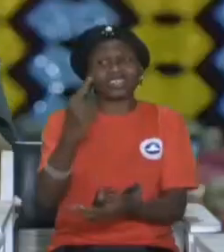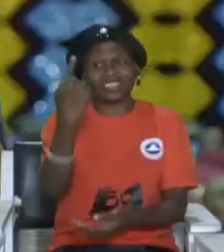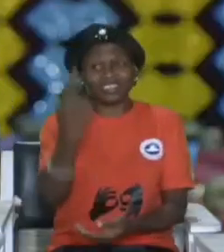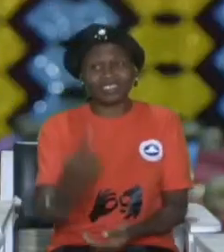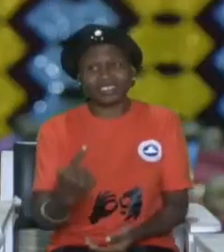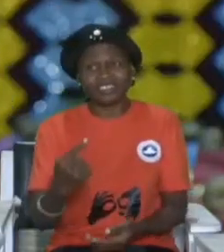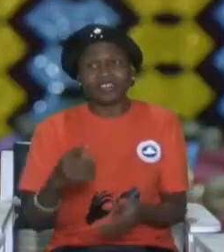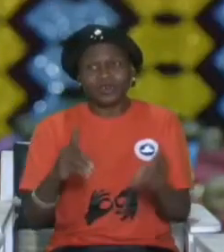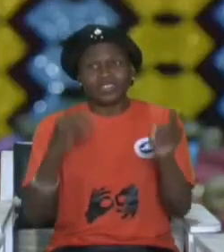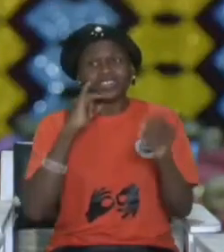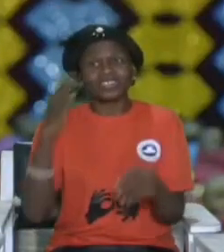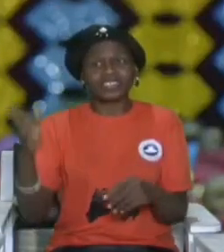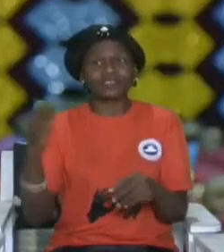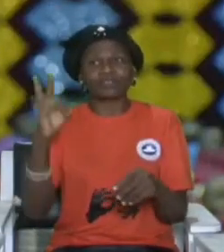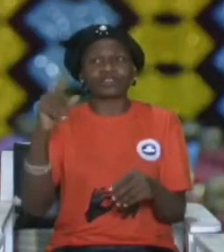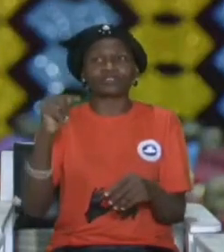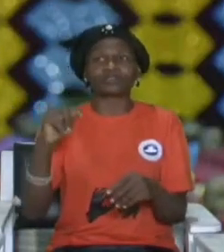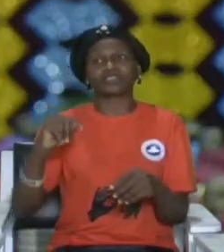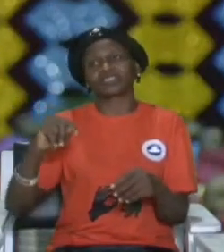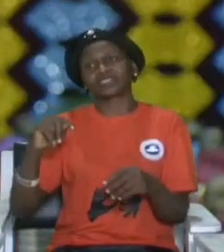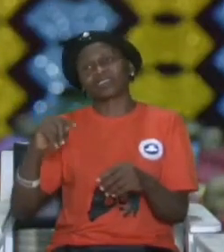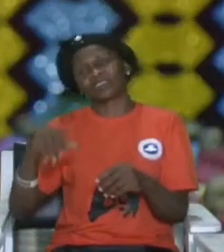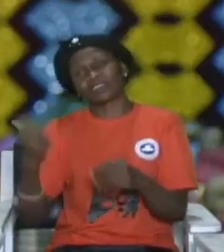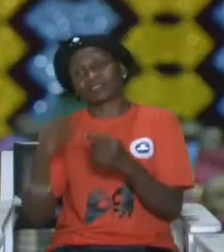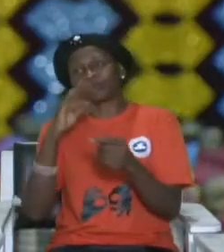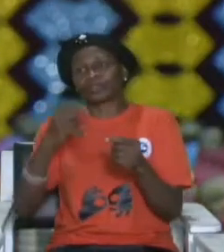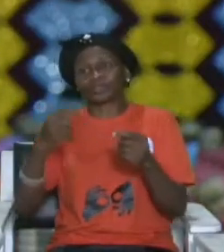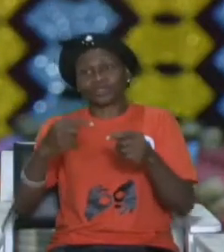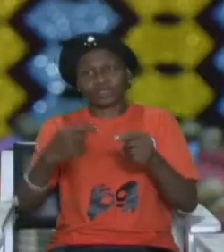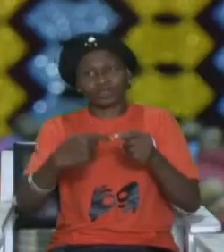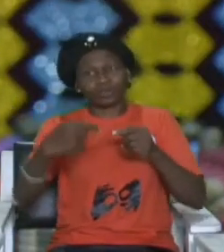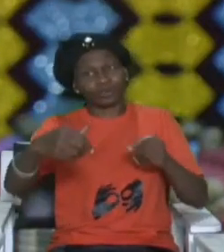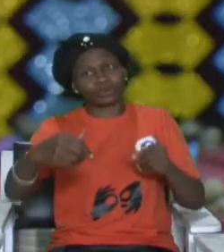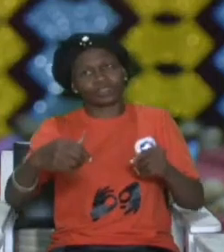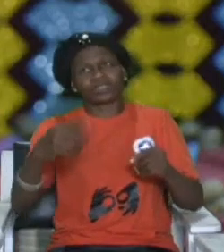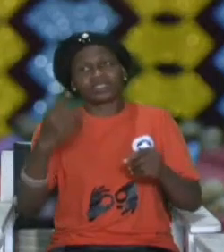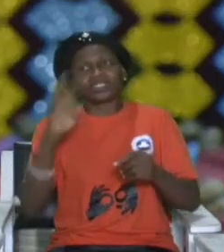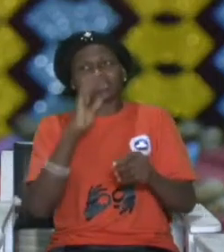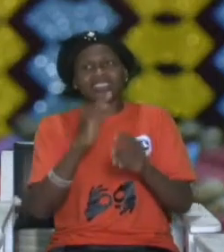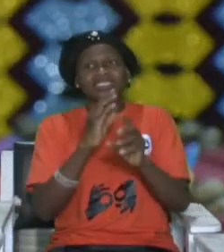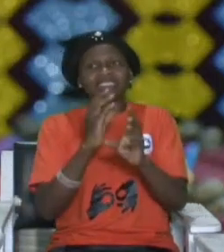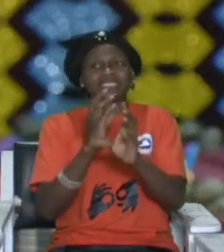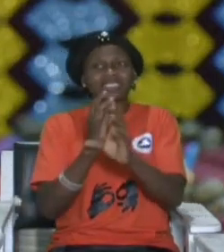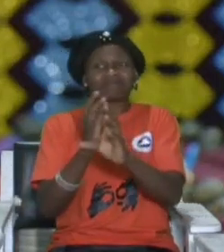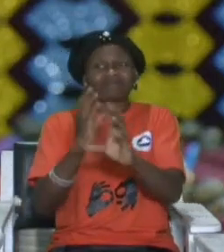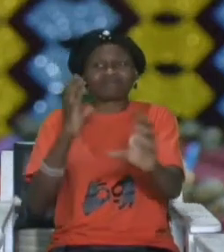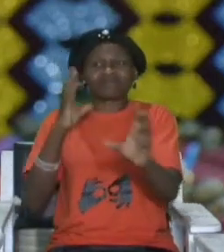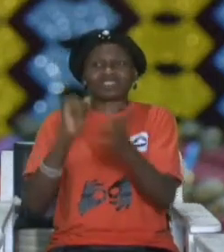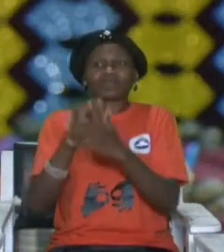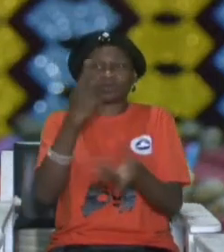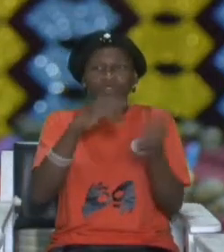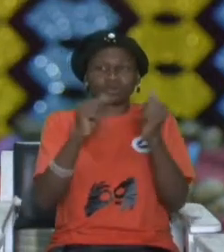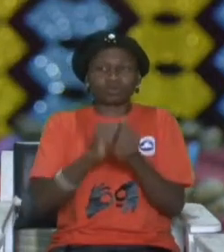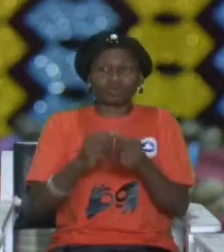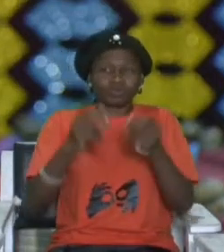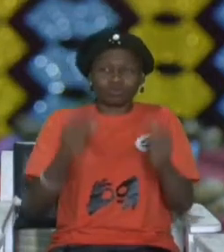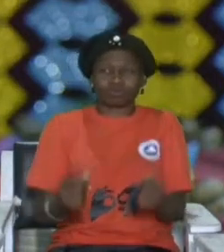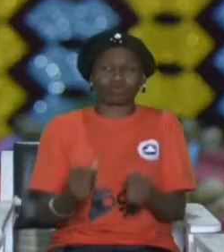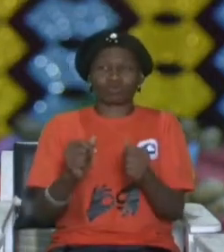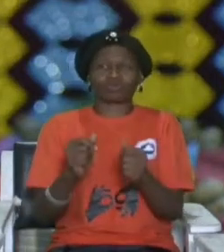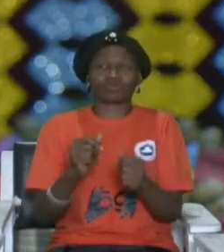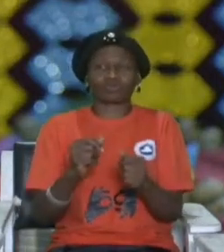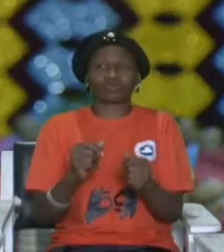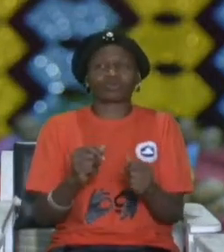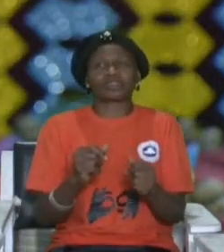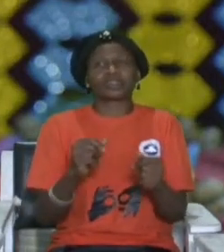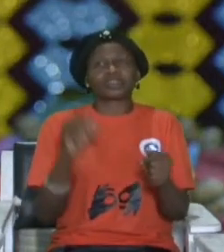While we were there, one of his colleagues was on the other side of the road. There was this trailer that was coming with full speed. And